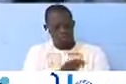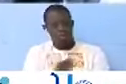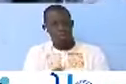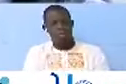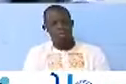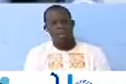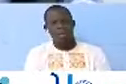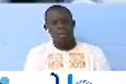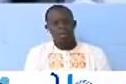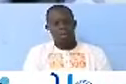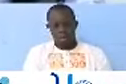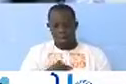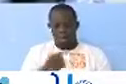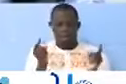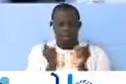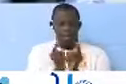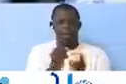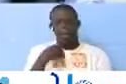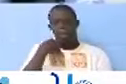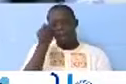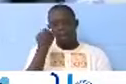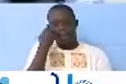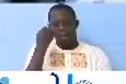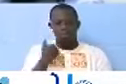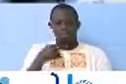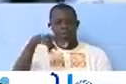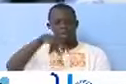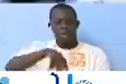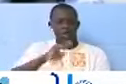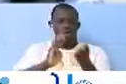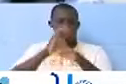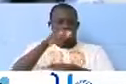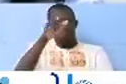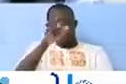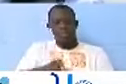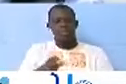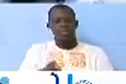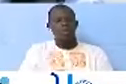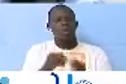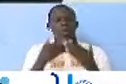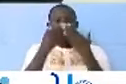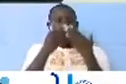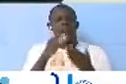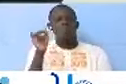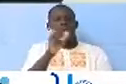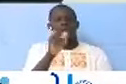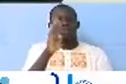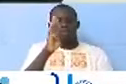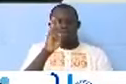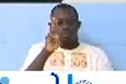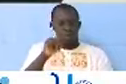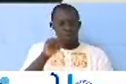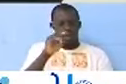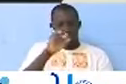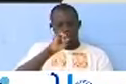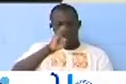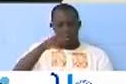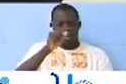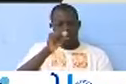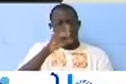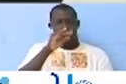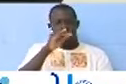black or bakum to. I found blacks standing over him. Please tell us which Bunja you are referring to. Bunja la juma. Bunja juma la